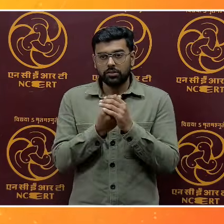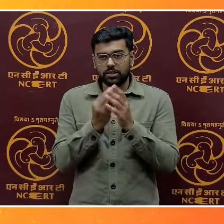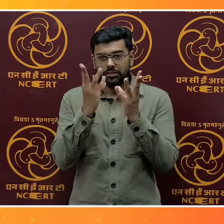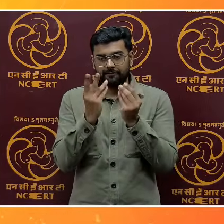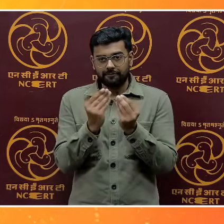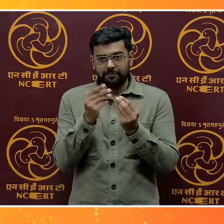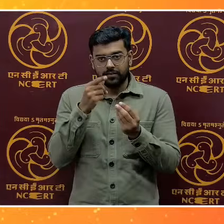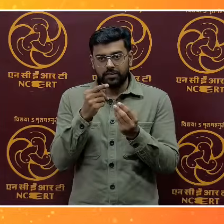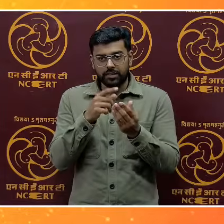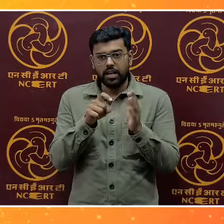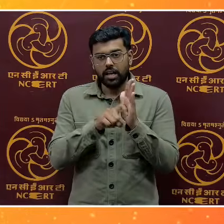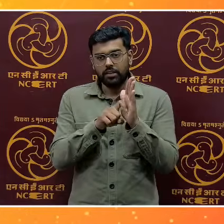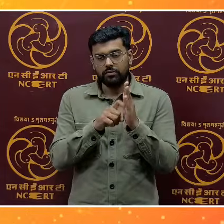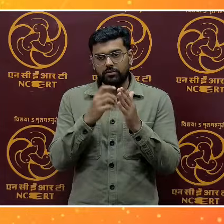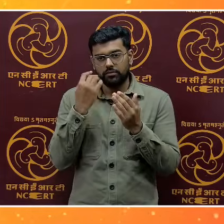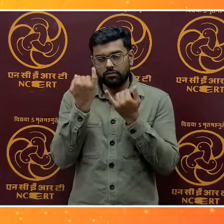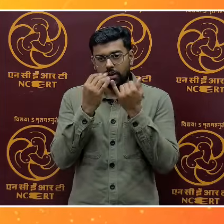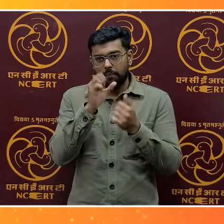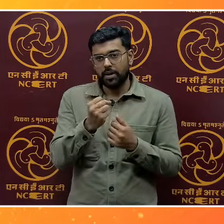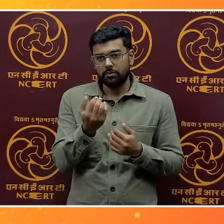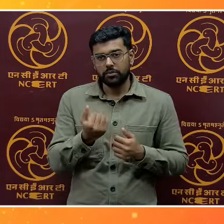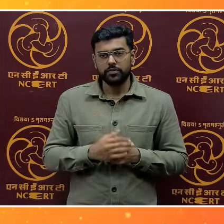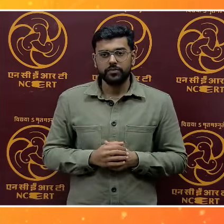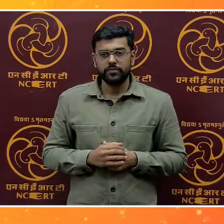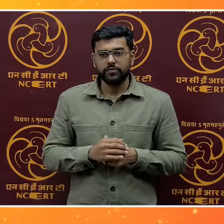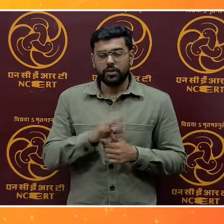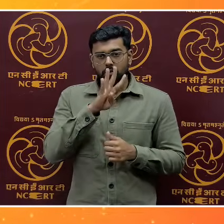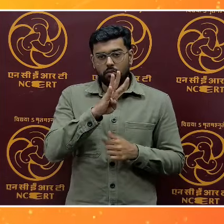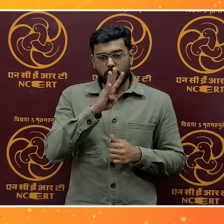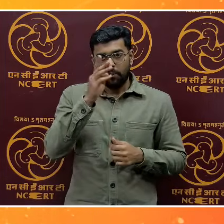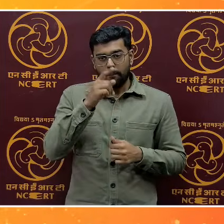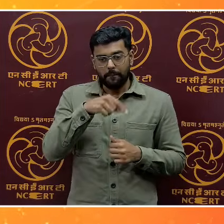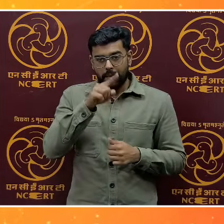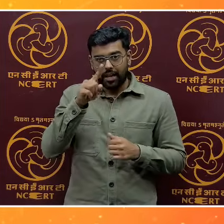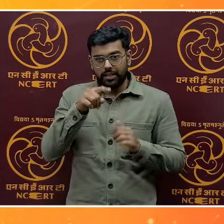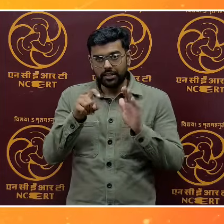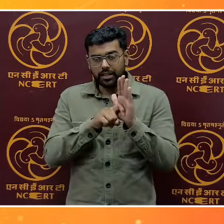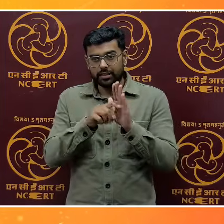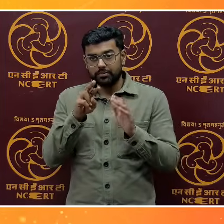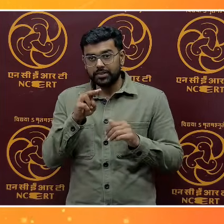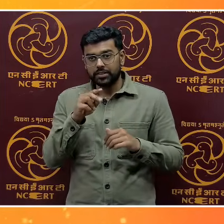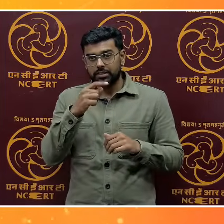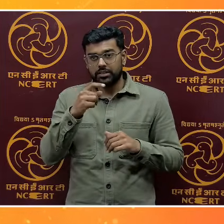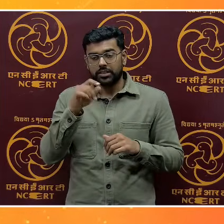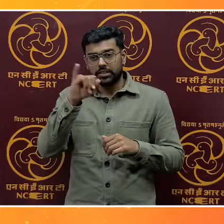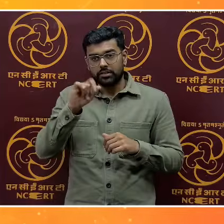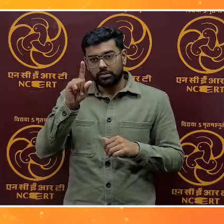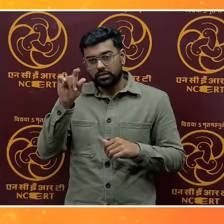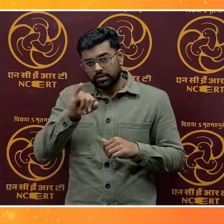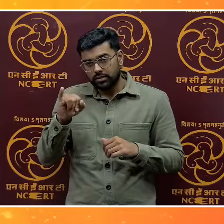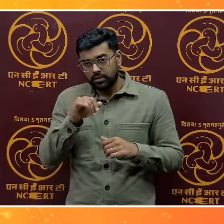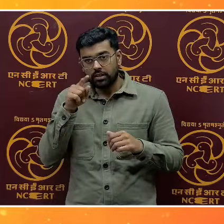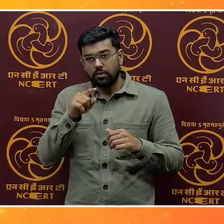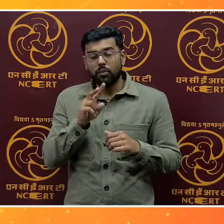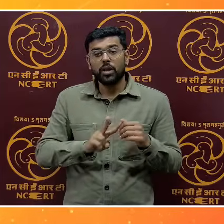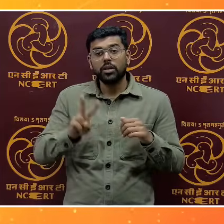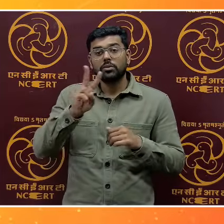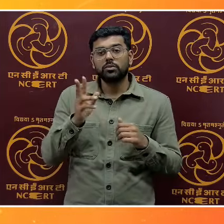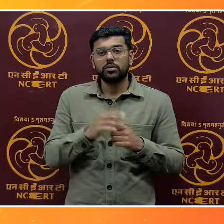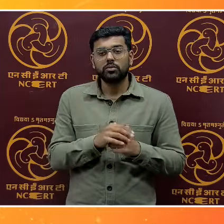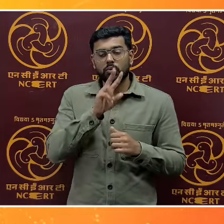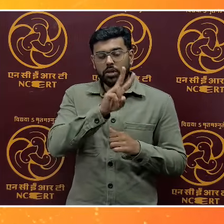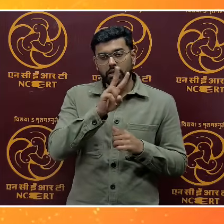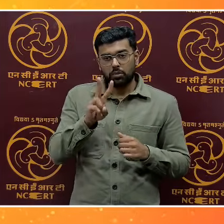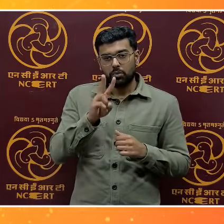the radius. So, 4 pi r square is 616. What is the value of pi? It is 22